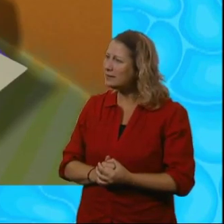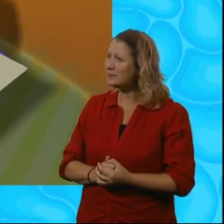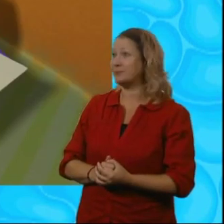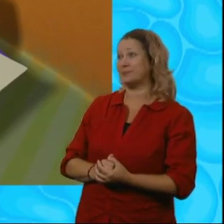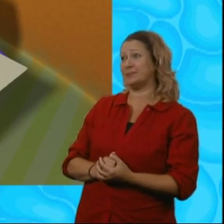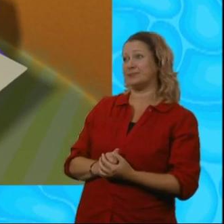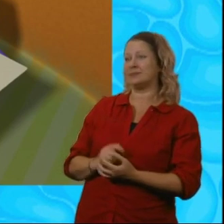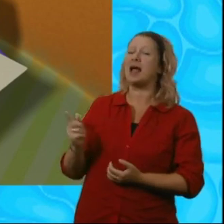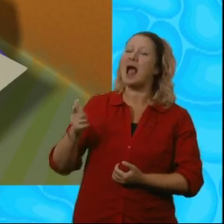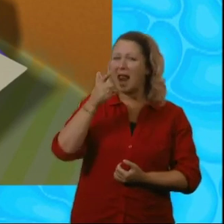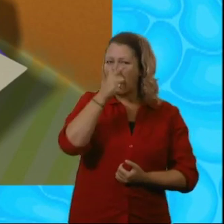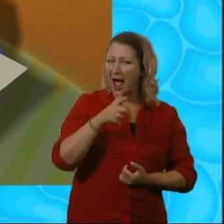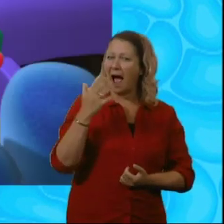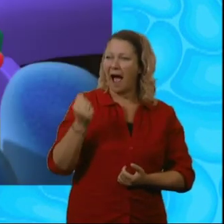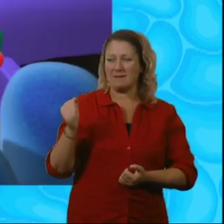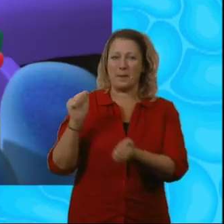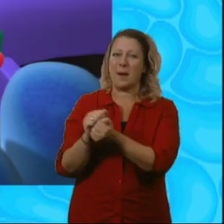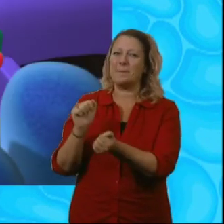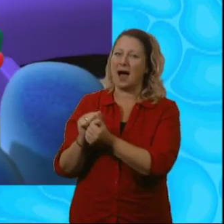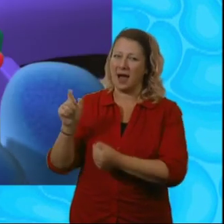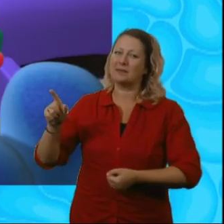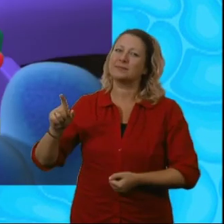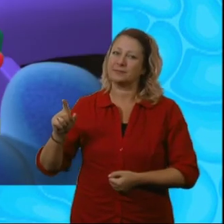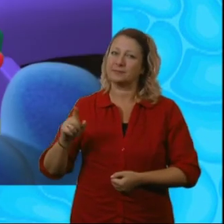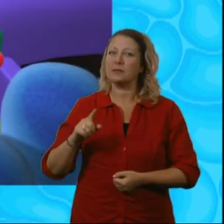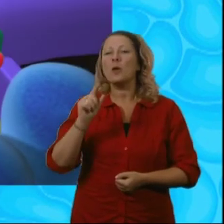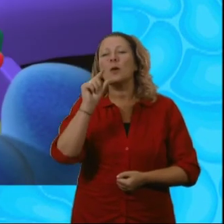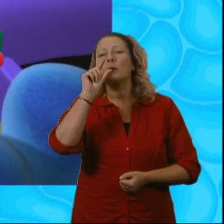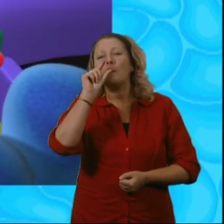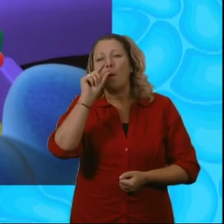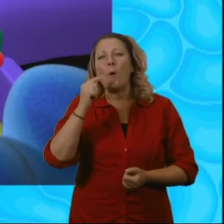Lucky I've got lots of paper. Now, just do me a little smile.